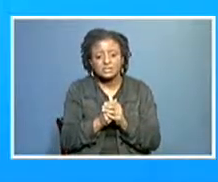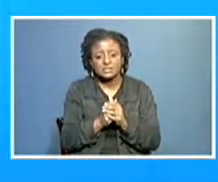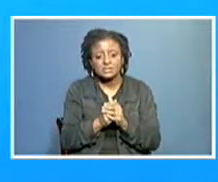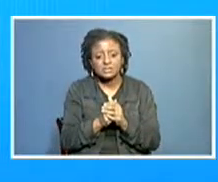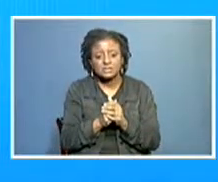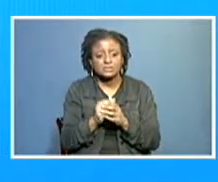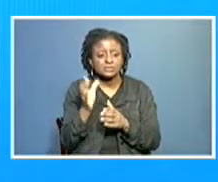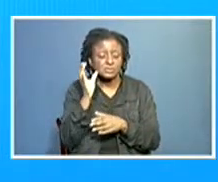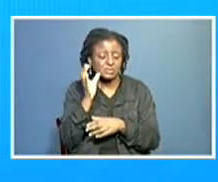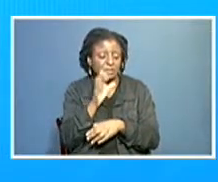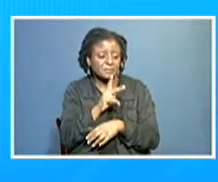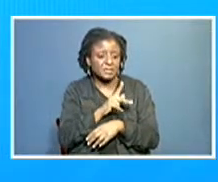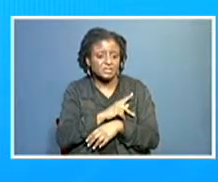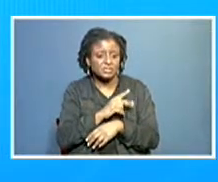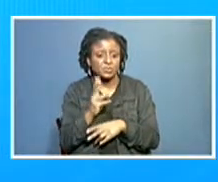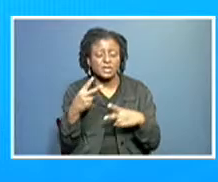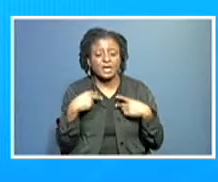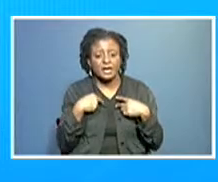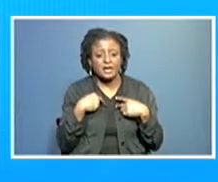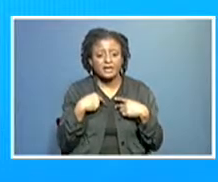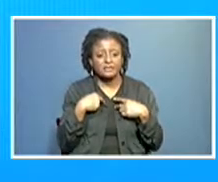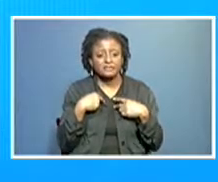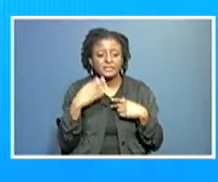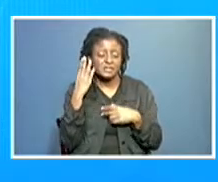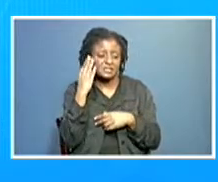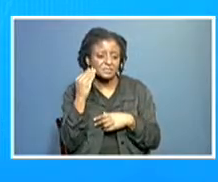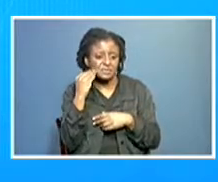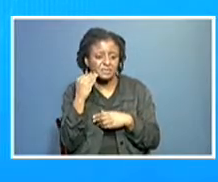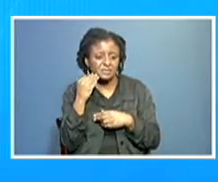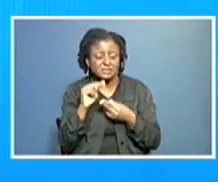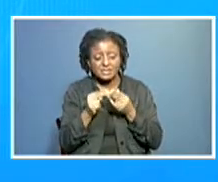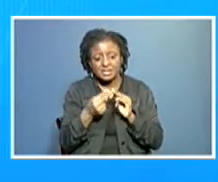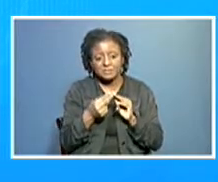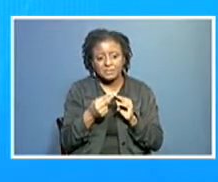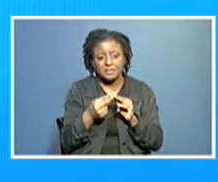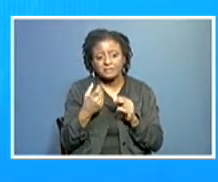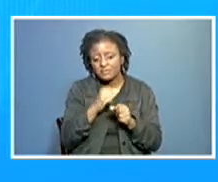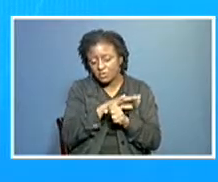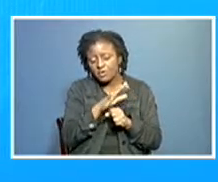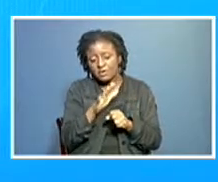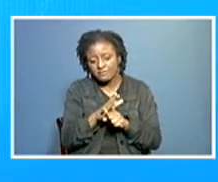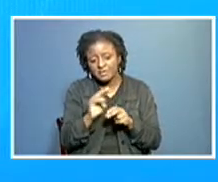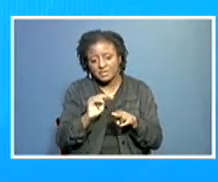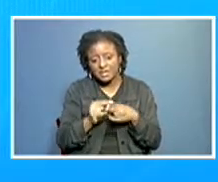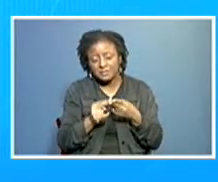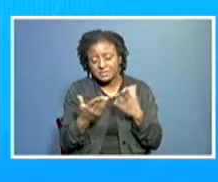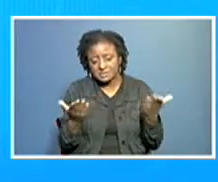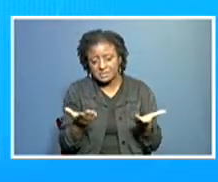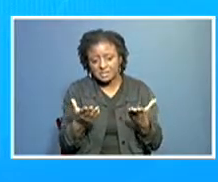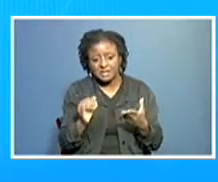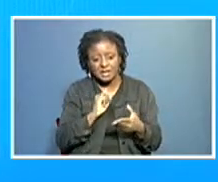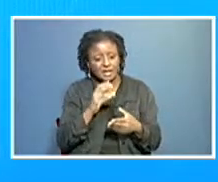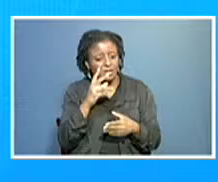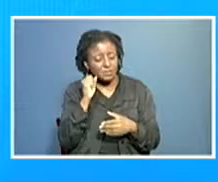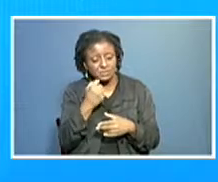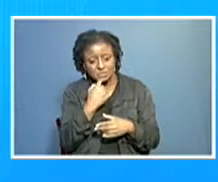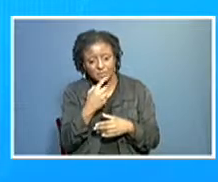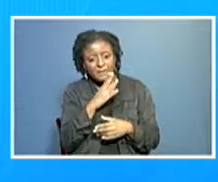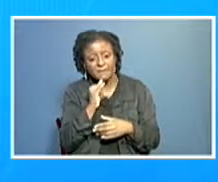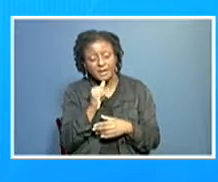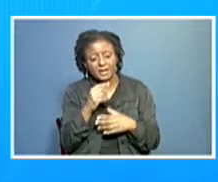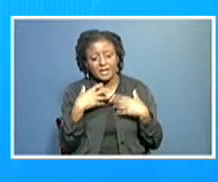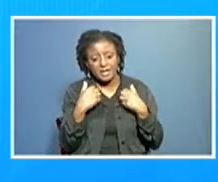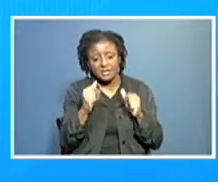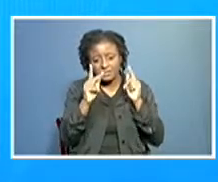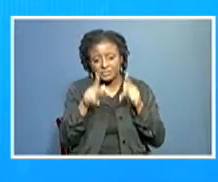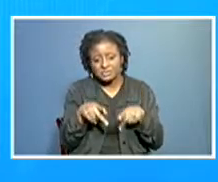We have experienced a rise in the COVID cases here on the island. I was advised by the health authorities that the majority